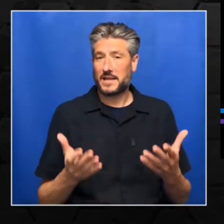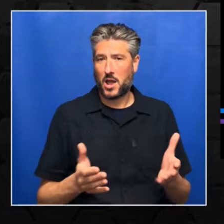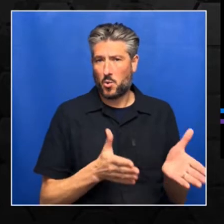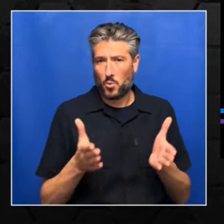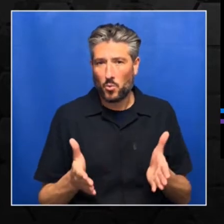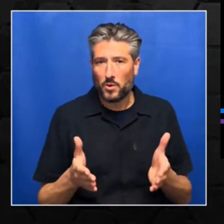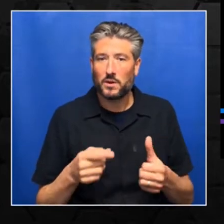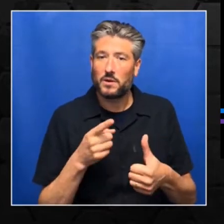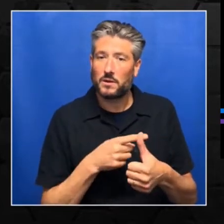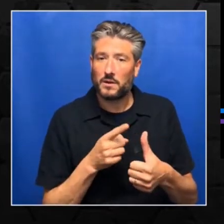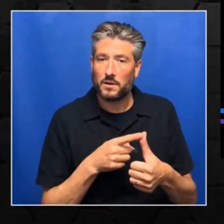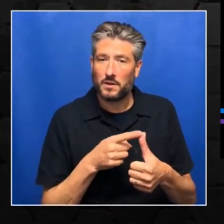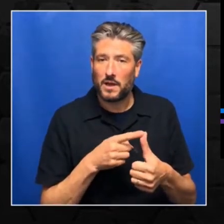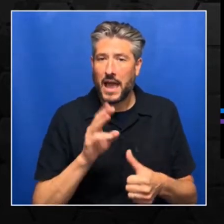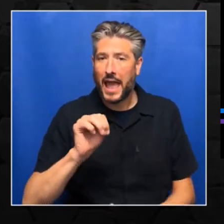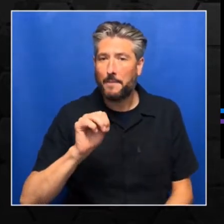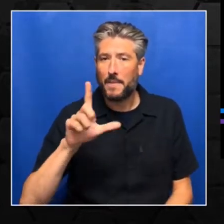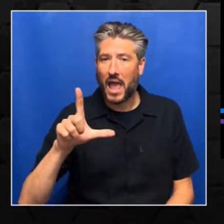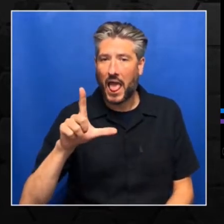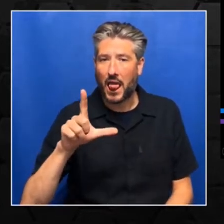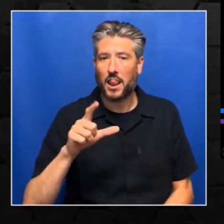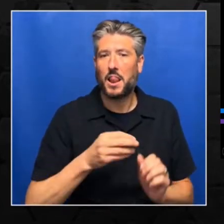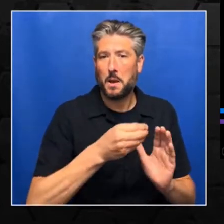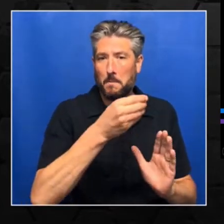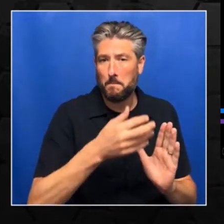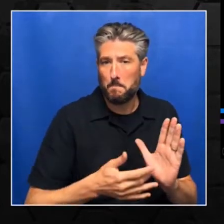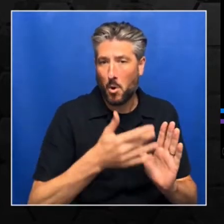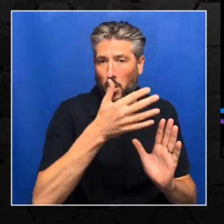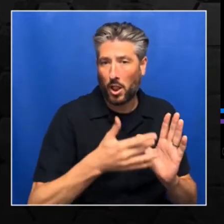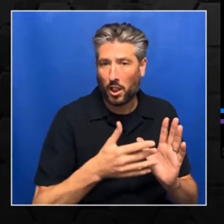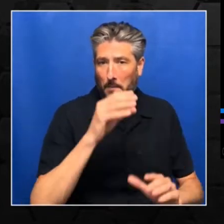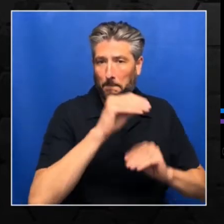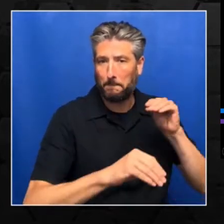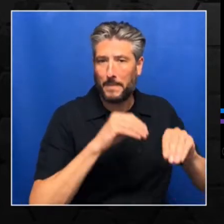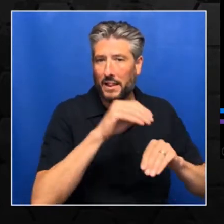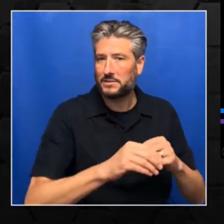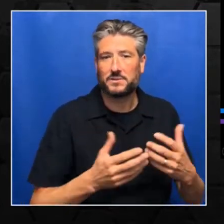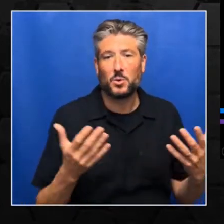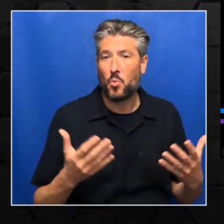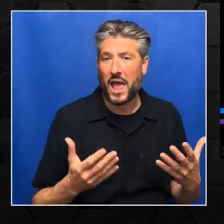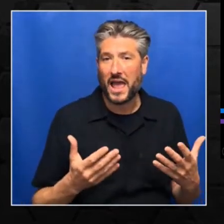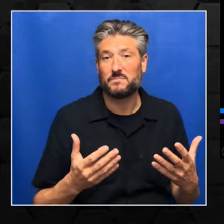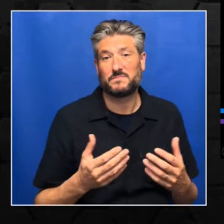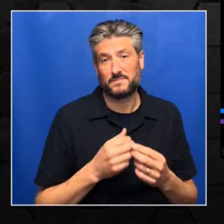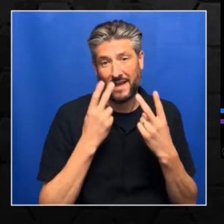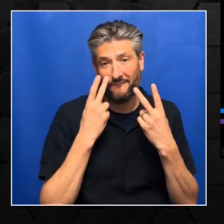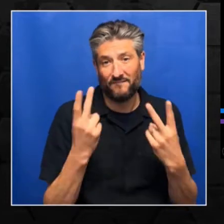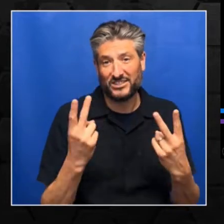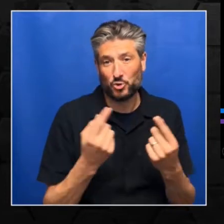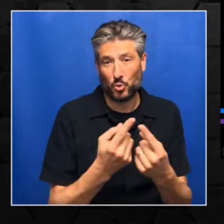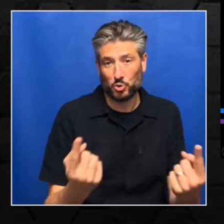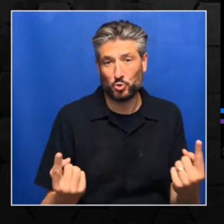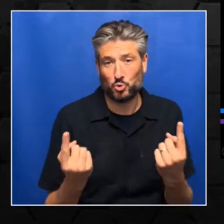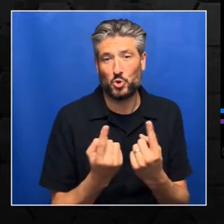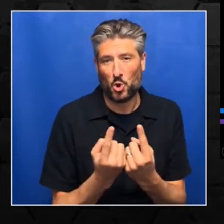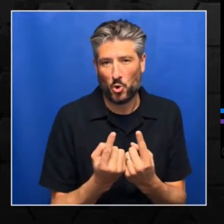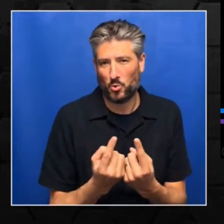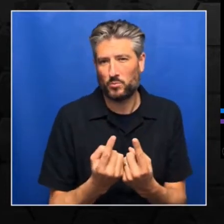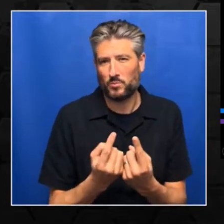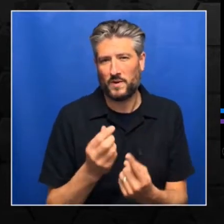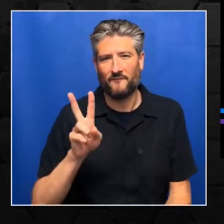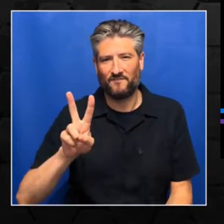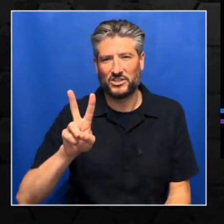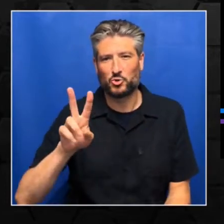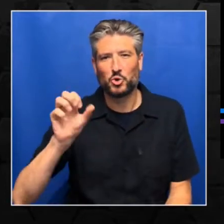learning model builder tool is within Visual Studio. So once you go into your Visual Studio, and I have to put out